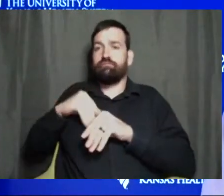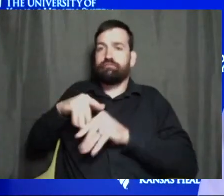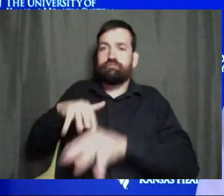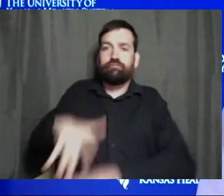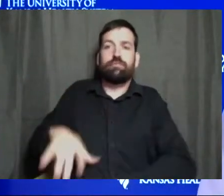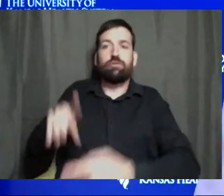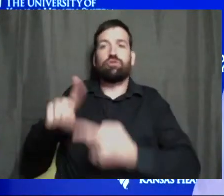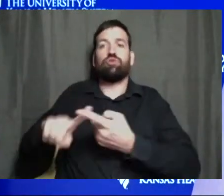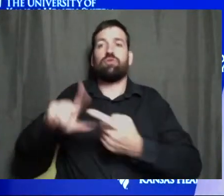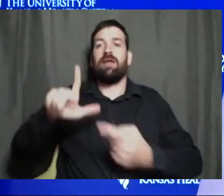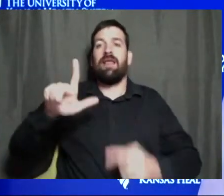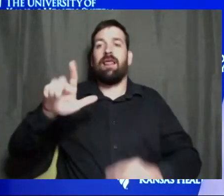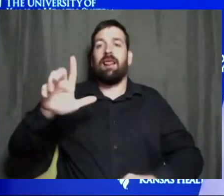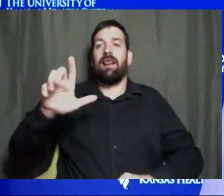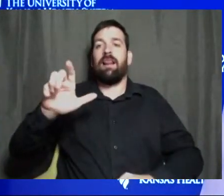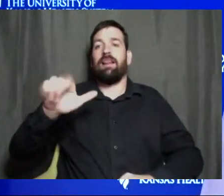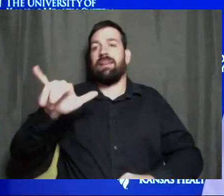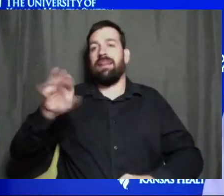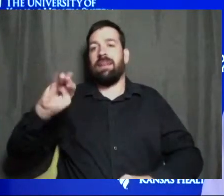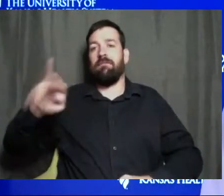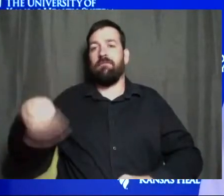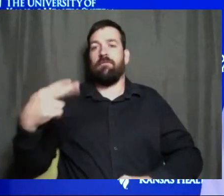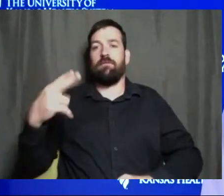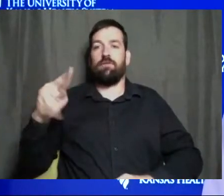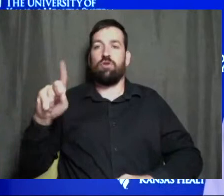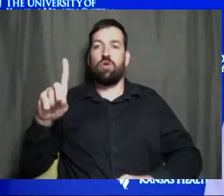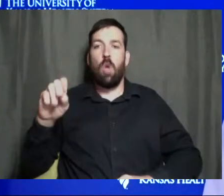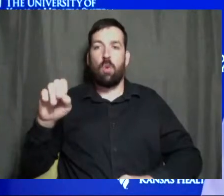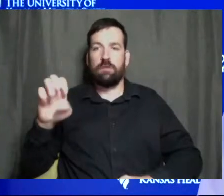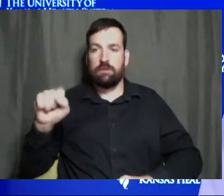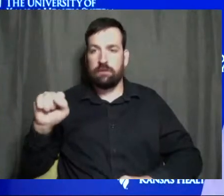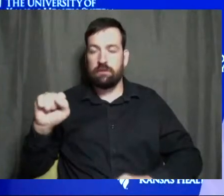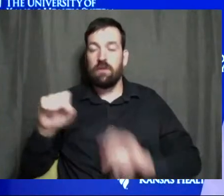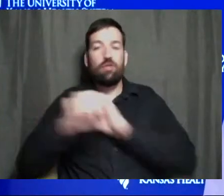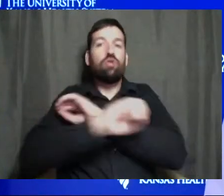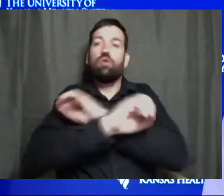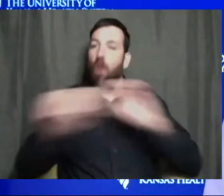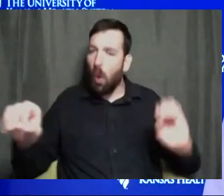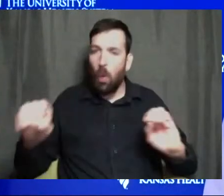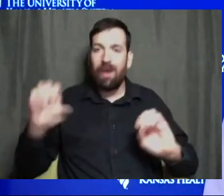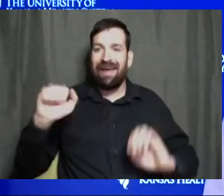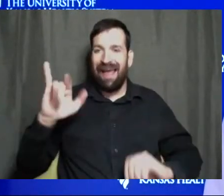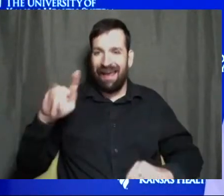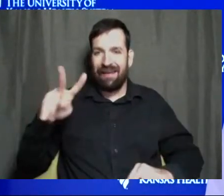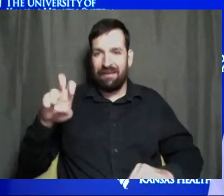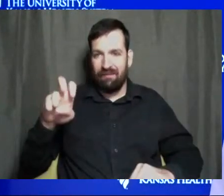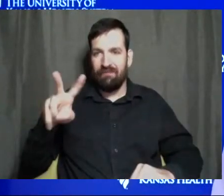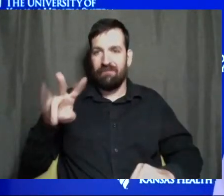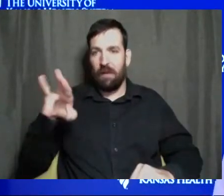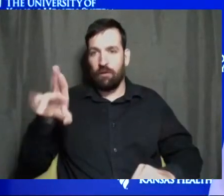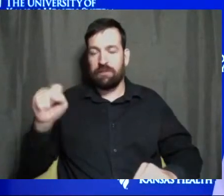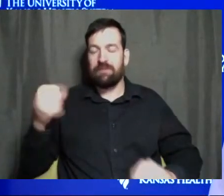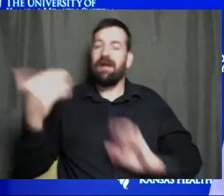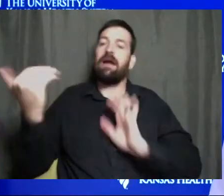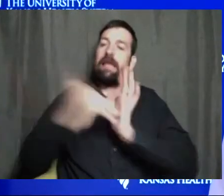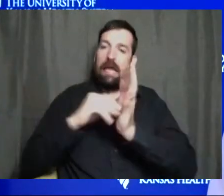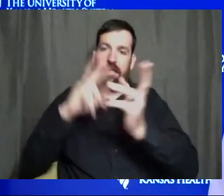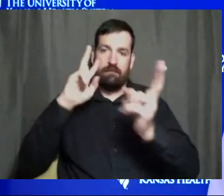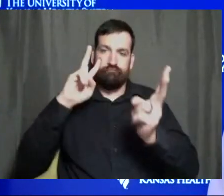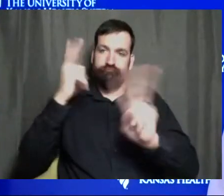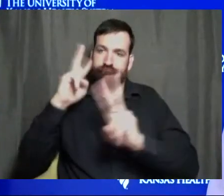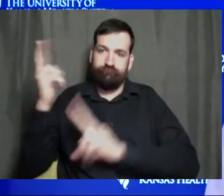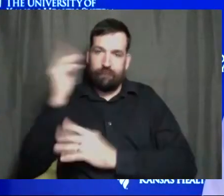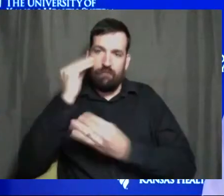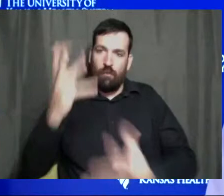There's absolutely no active virus in here. Again, it's one more aspect of a misinformation campaign or just